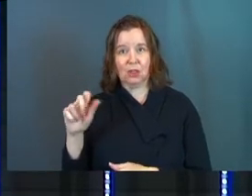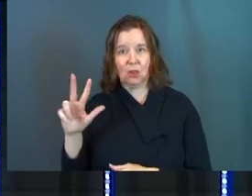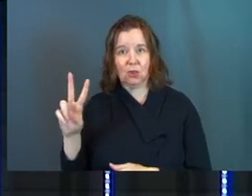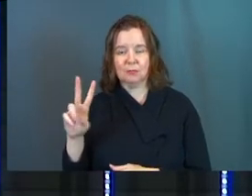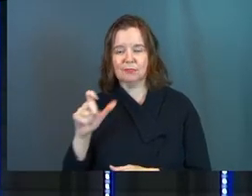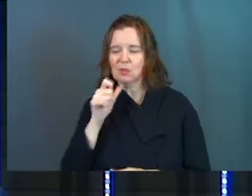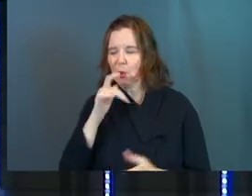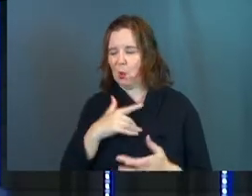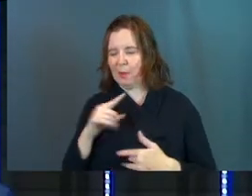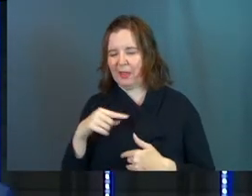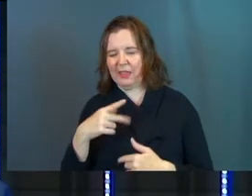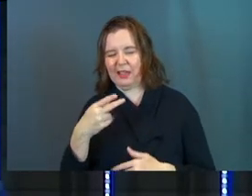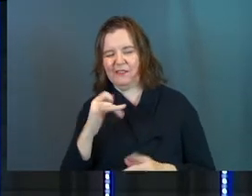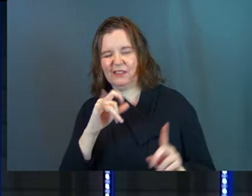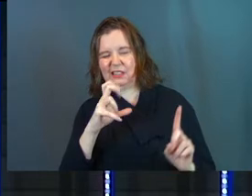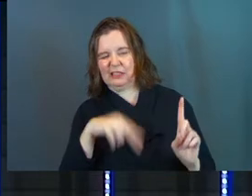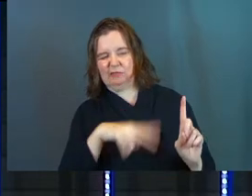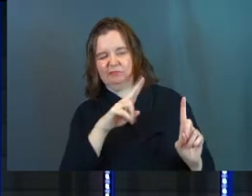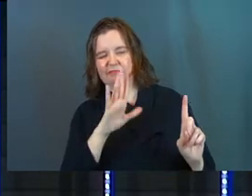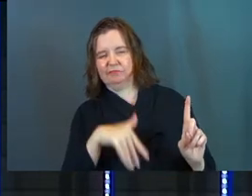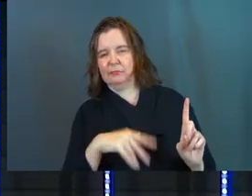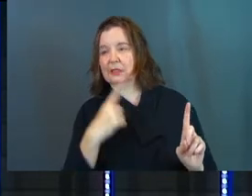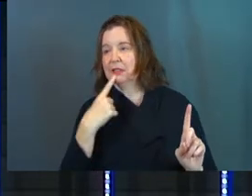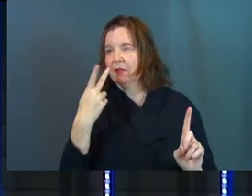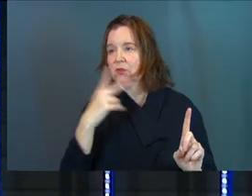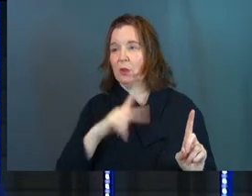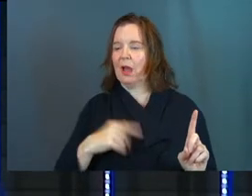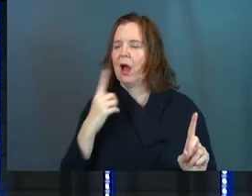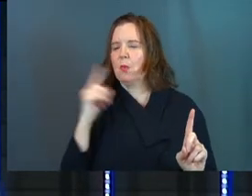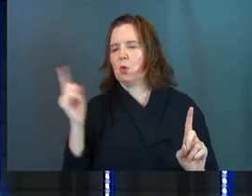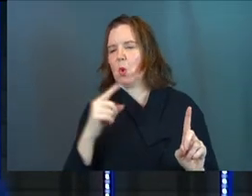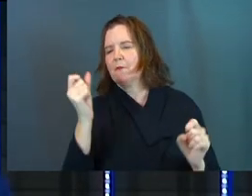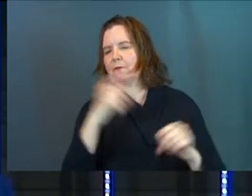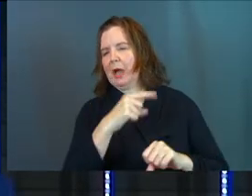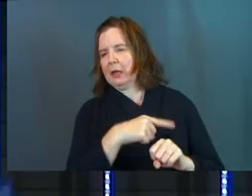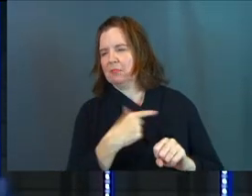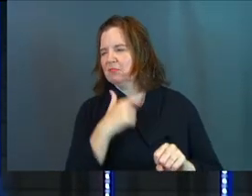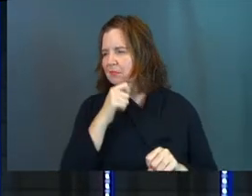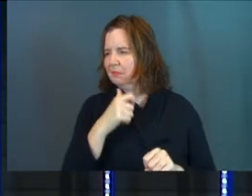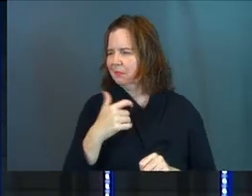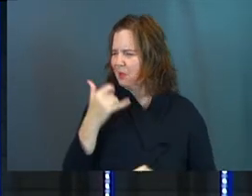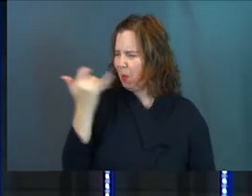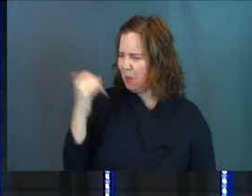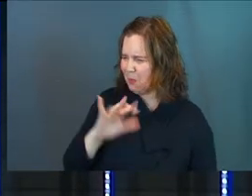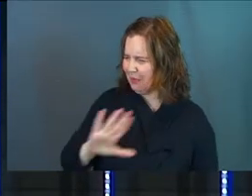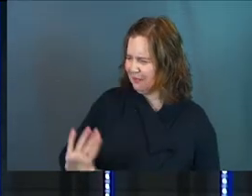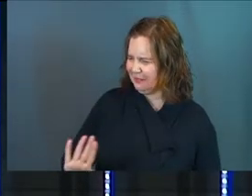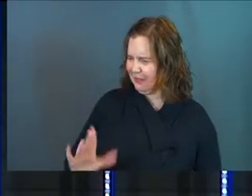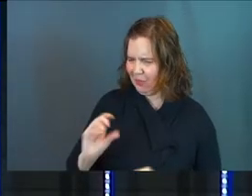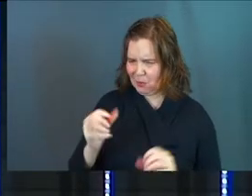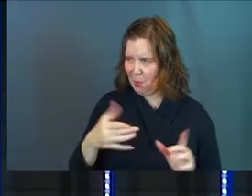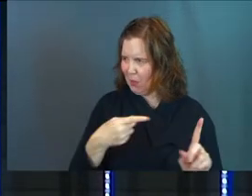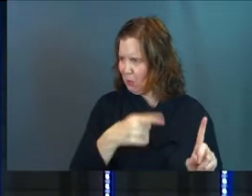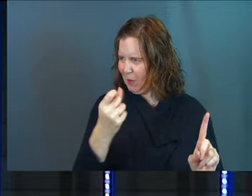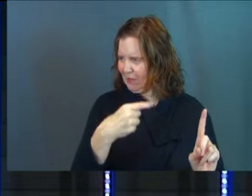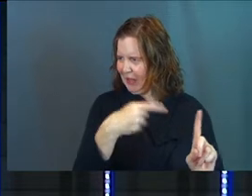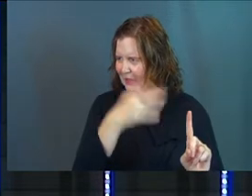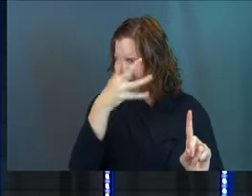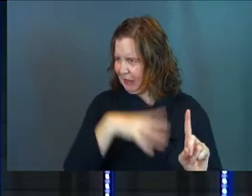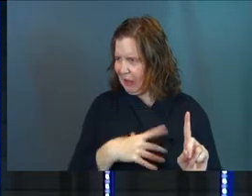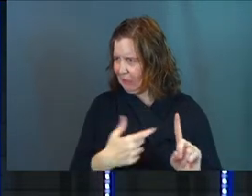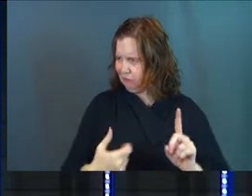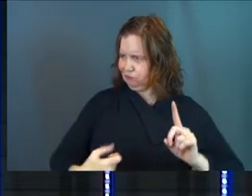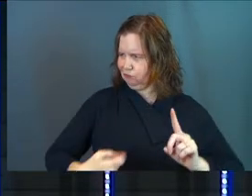It says, don't worry about this Philistine, David told King Saul. I'll go fight him. Don't be ridiculous, Saul replied. There's no way you can fight